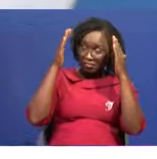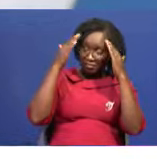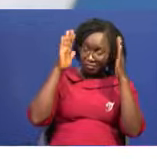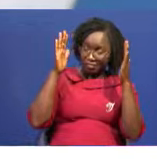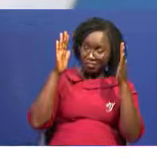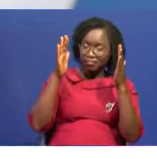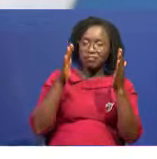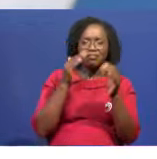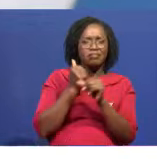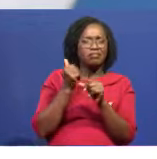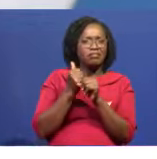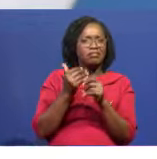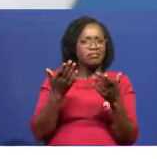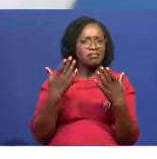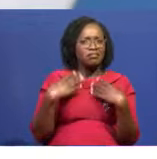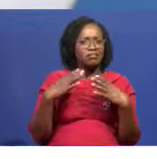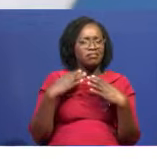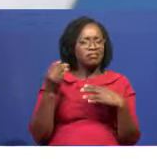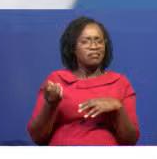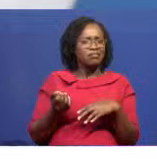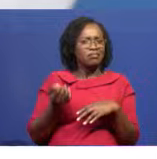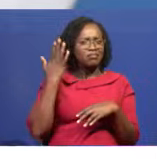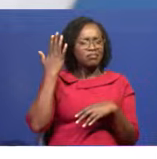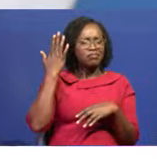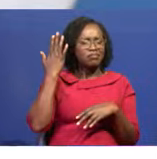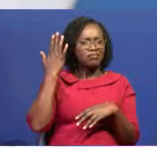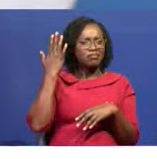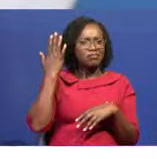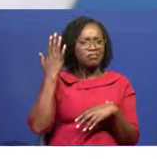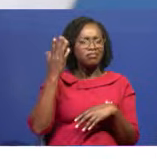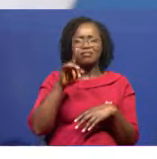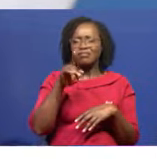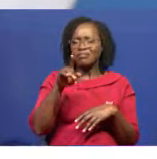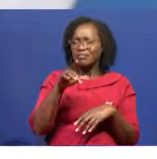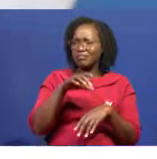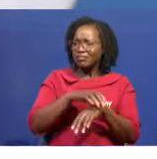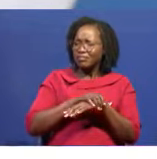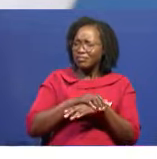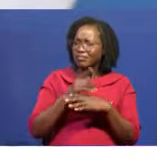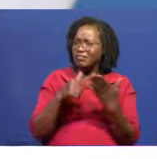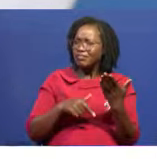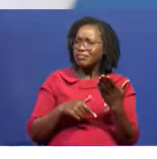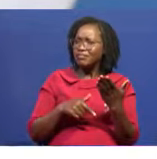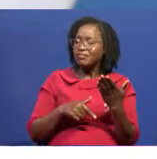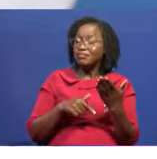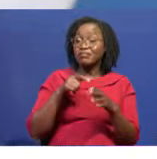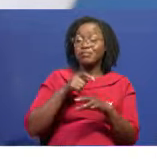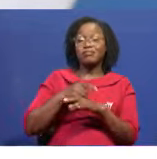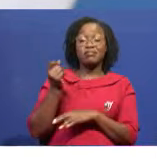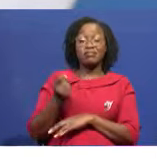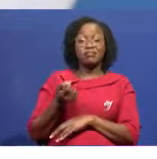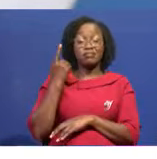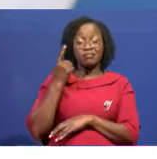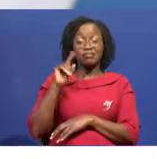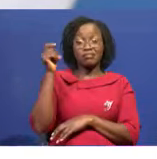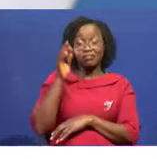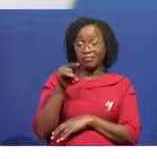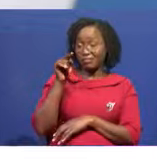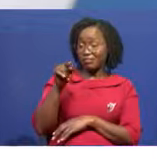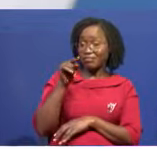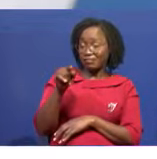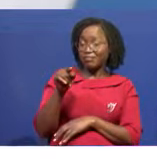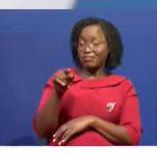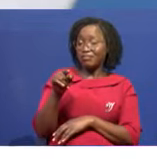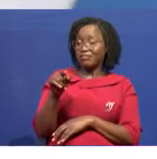you are dealing with a population that understands what they're supposed to get? So once you get to know that this Kenyan